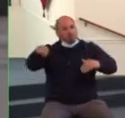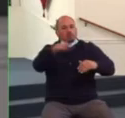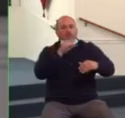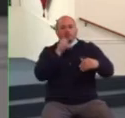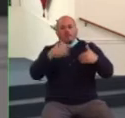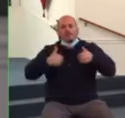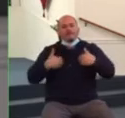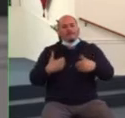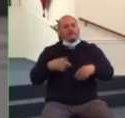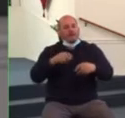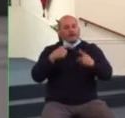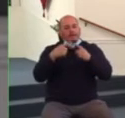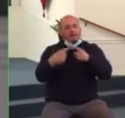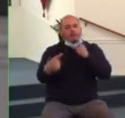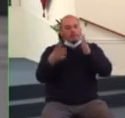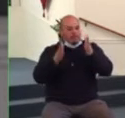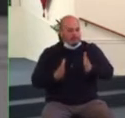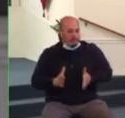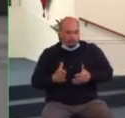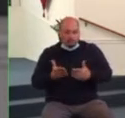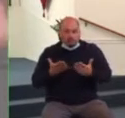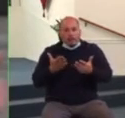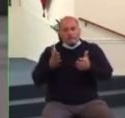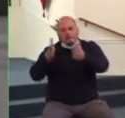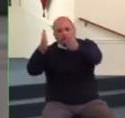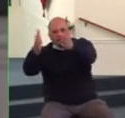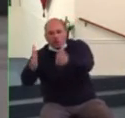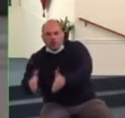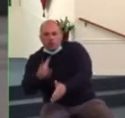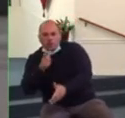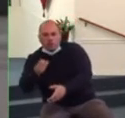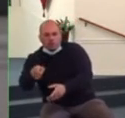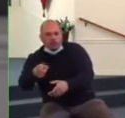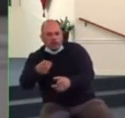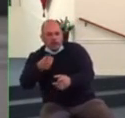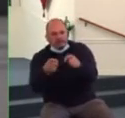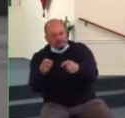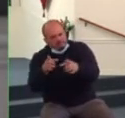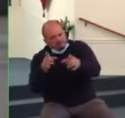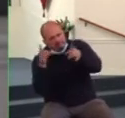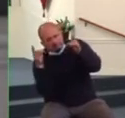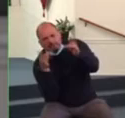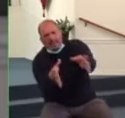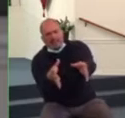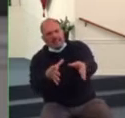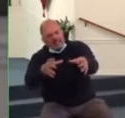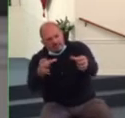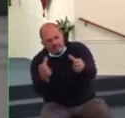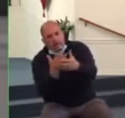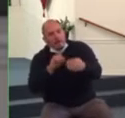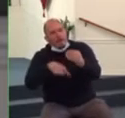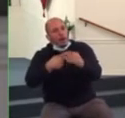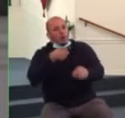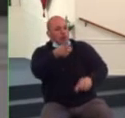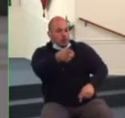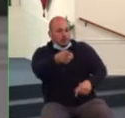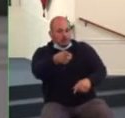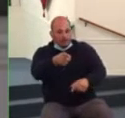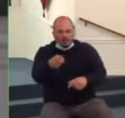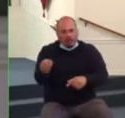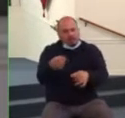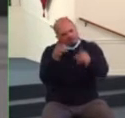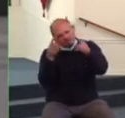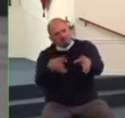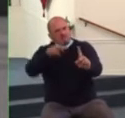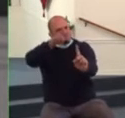who treats you badly, someone who simply hates you. Denying yourself might mean giving up any right